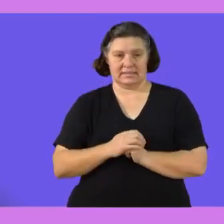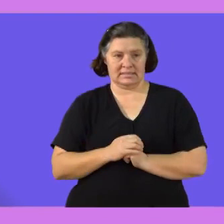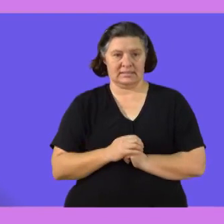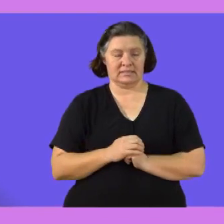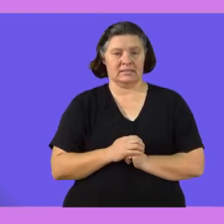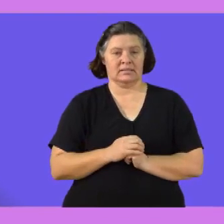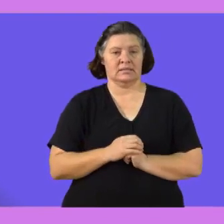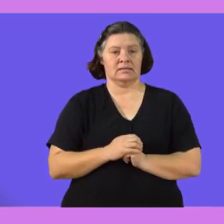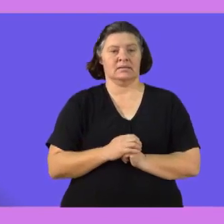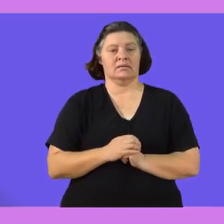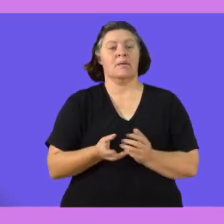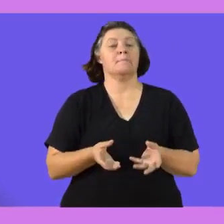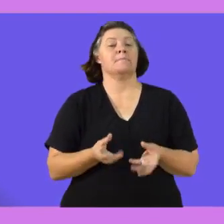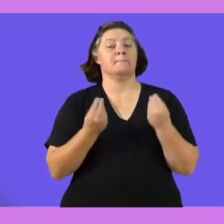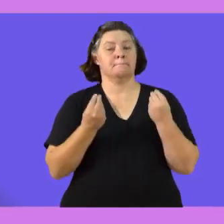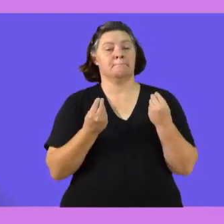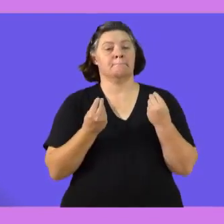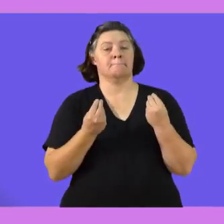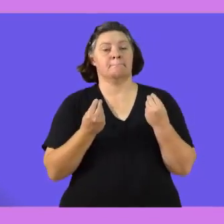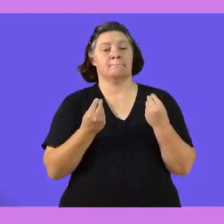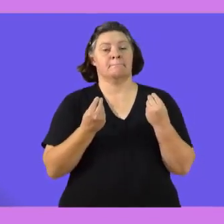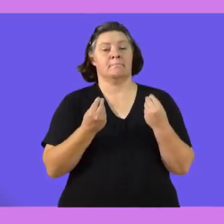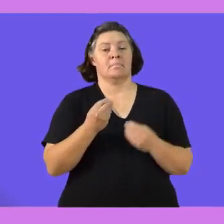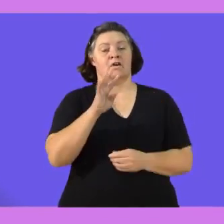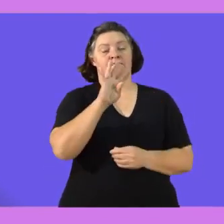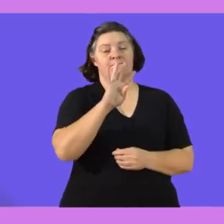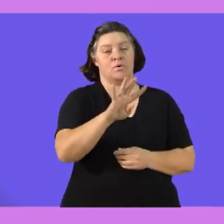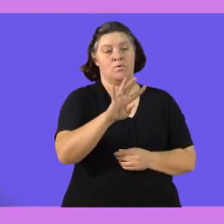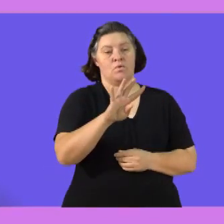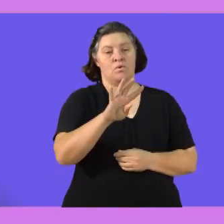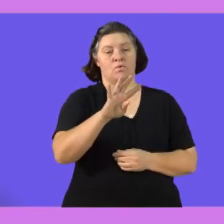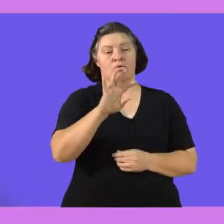your 280, and that gives us a total of